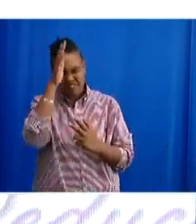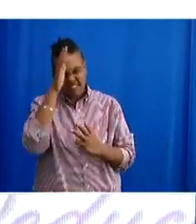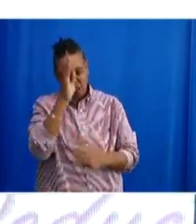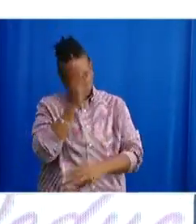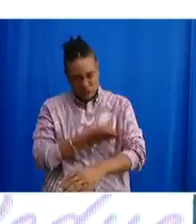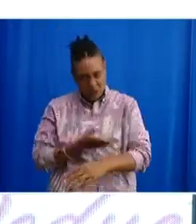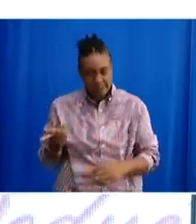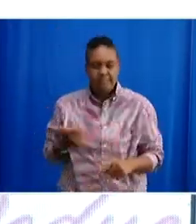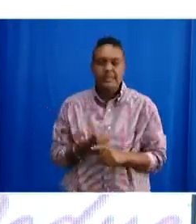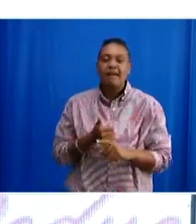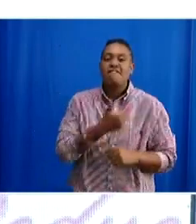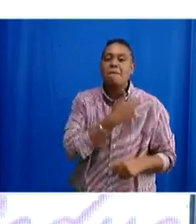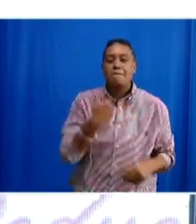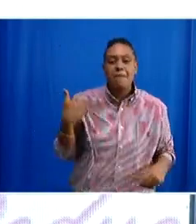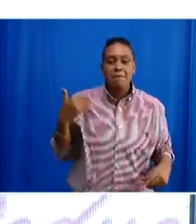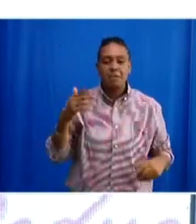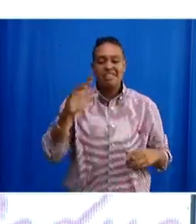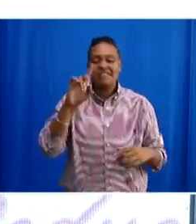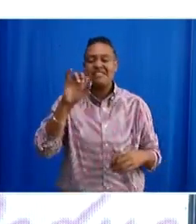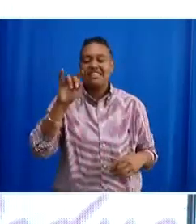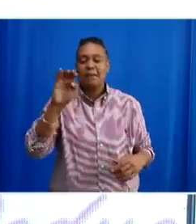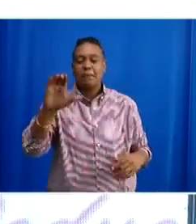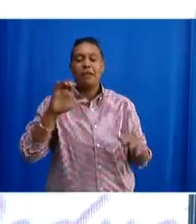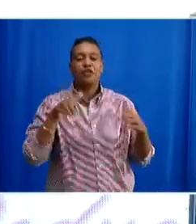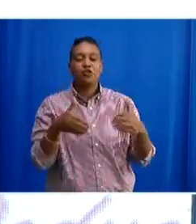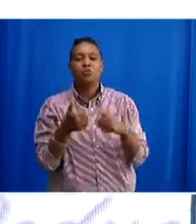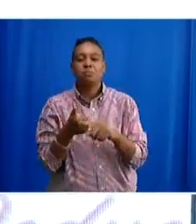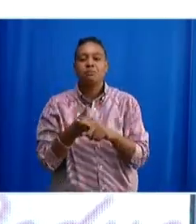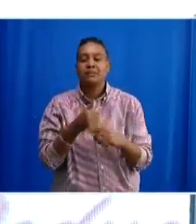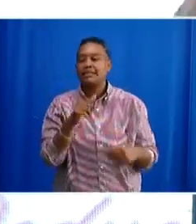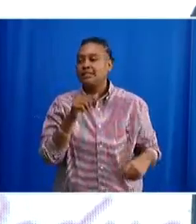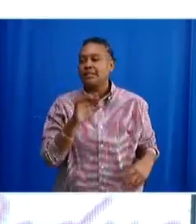Corps, Senator,